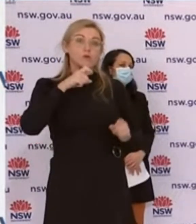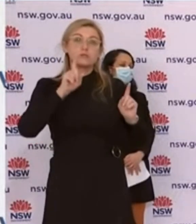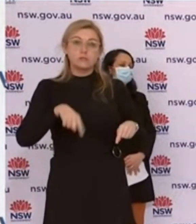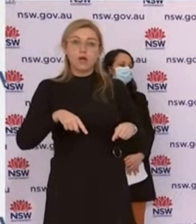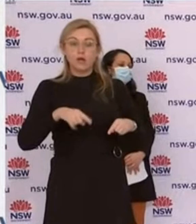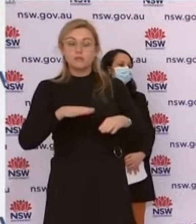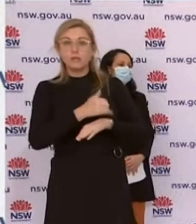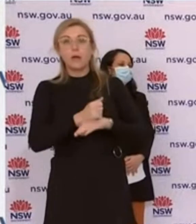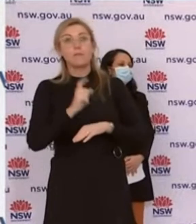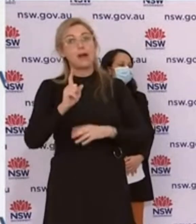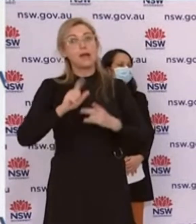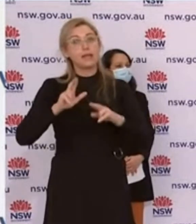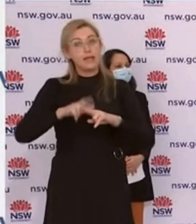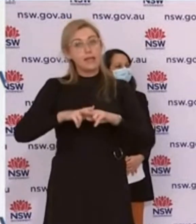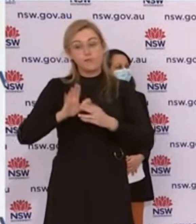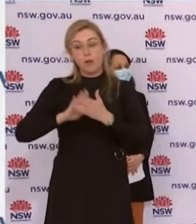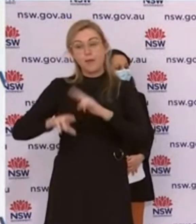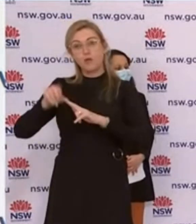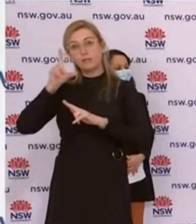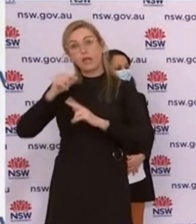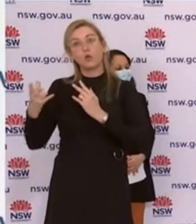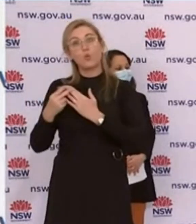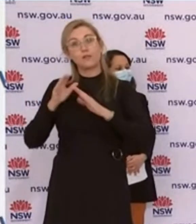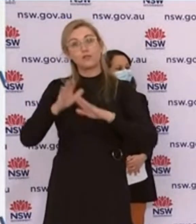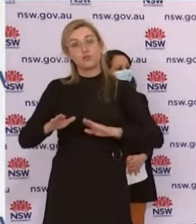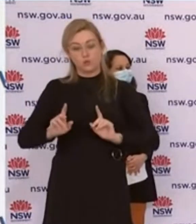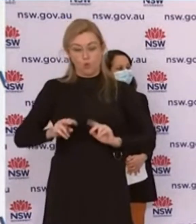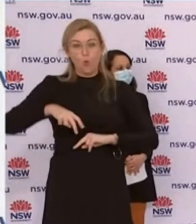are able to walk their children to school, obviously that's the safest method.